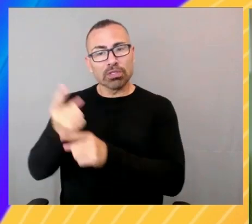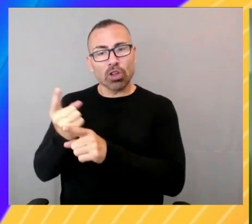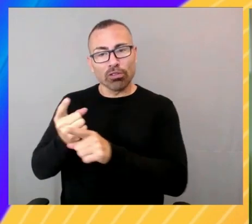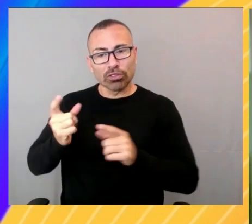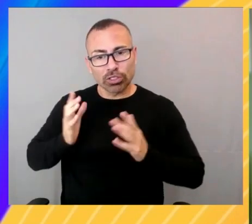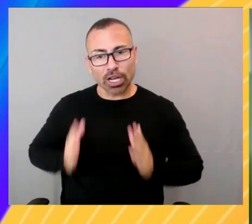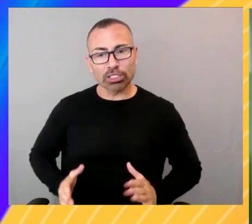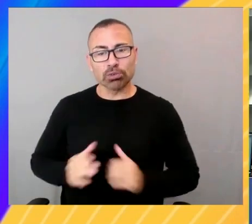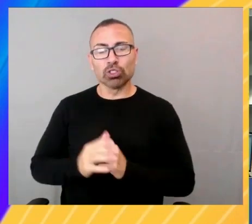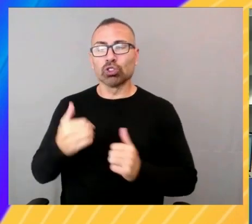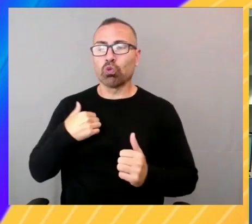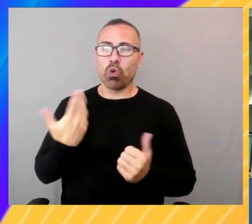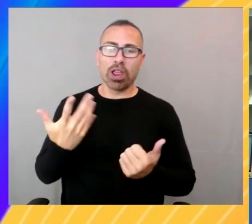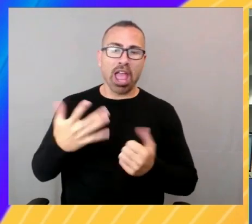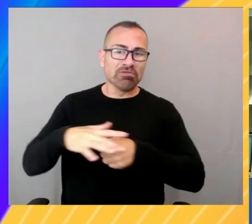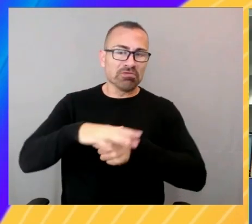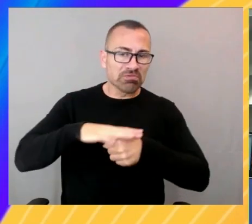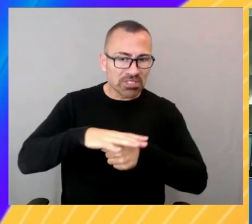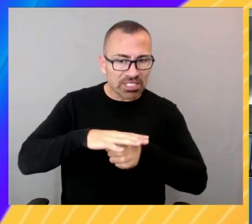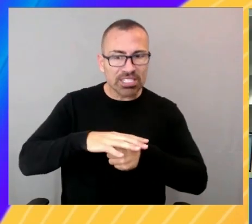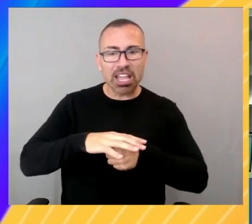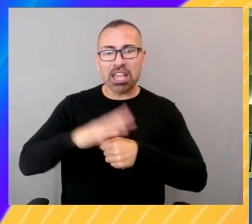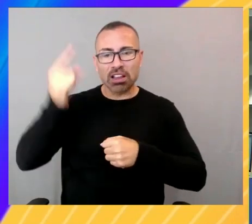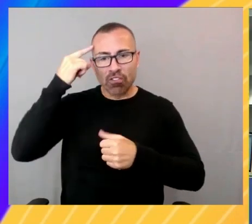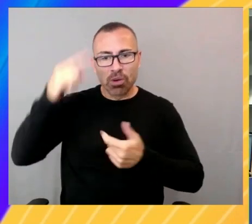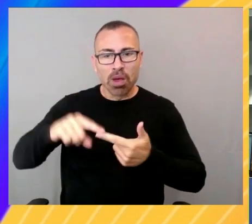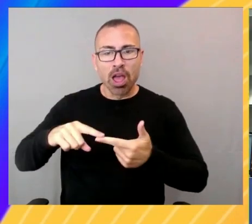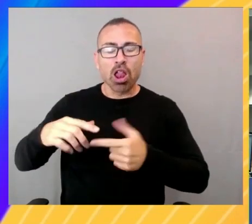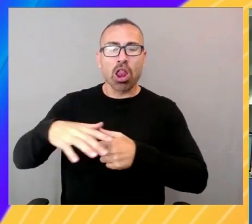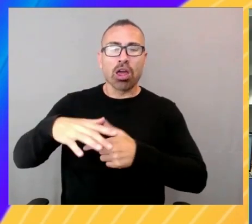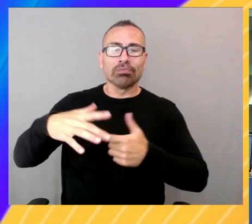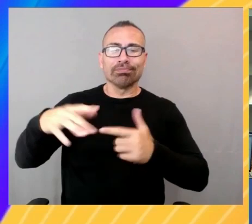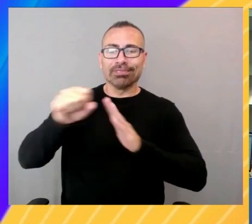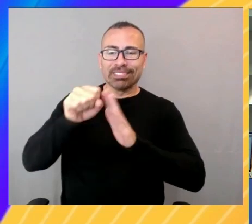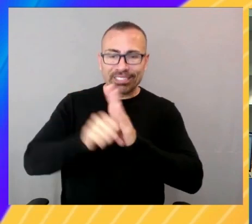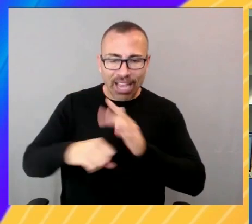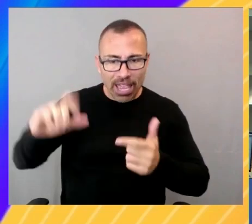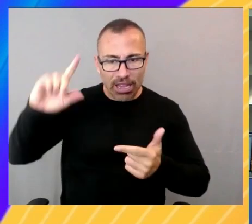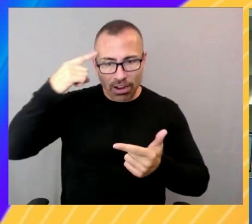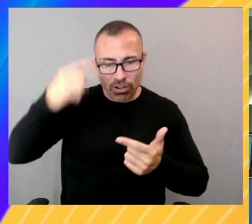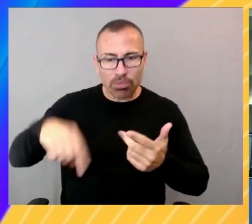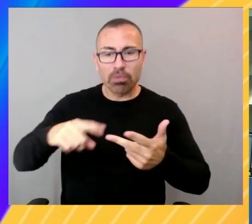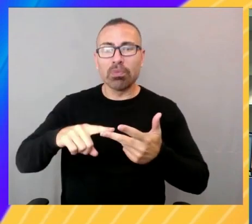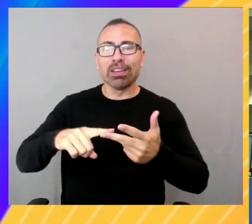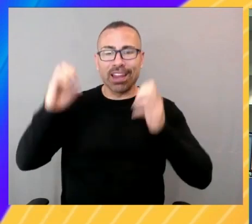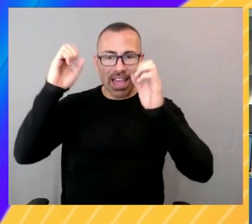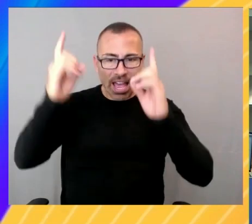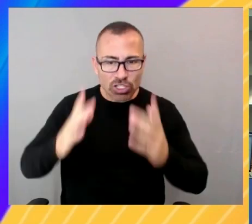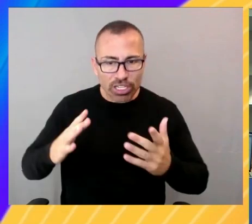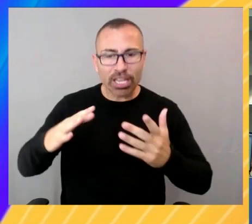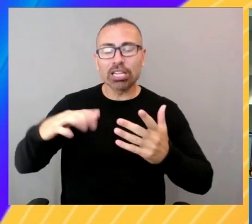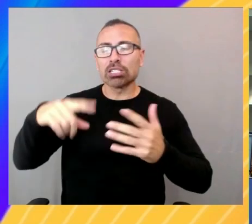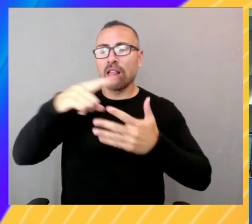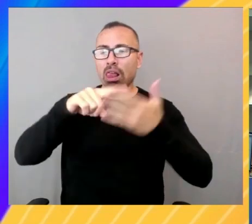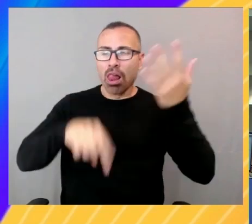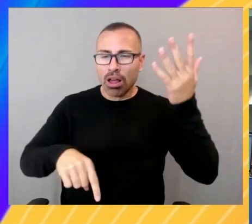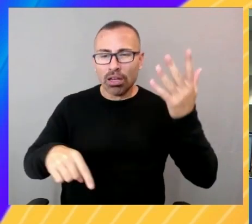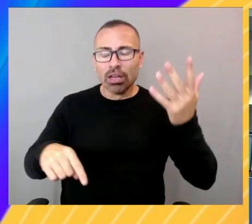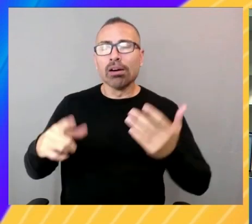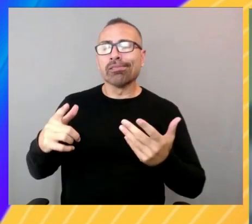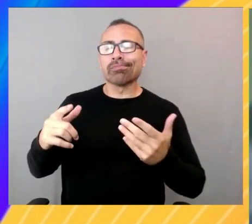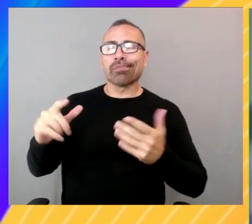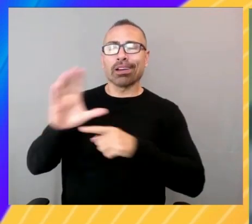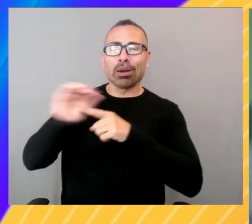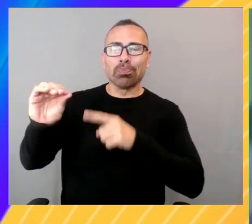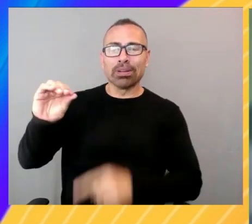government, folks that have been CIOs, CISOs, even IT finance and procurement that can come and help share their experience